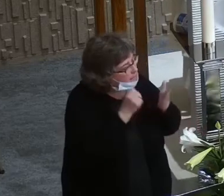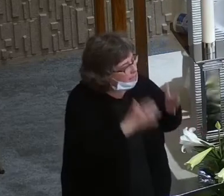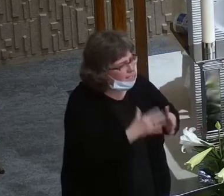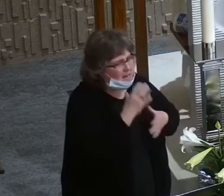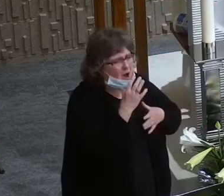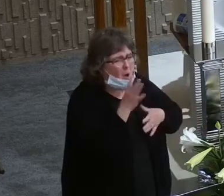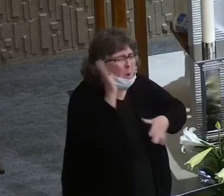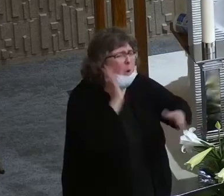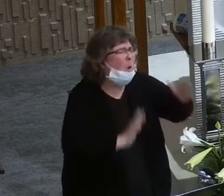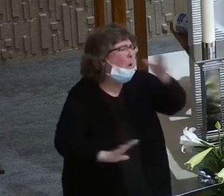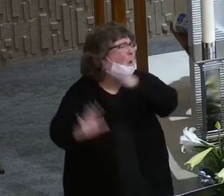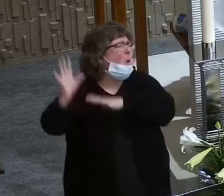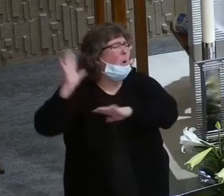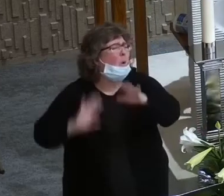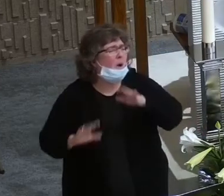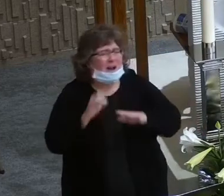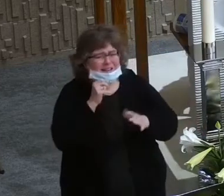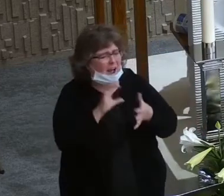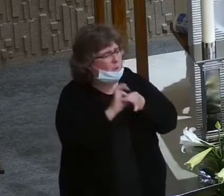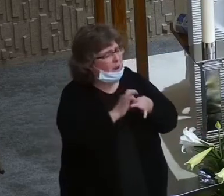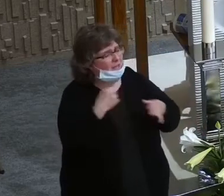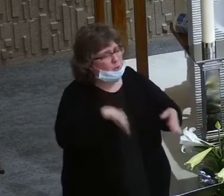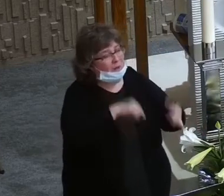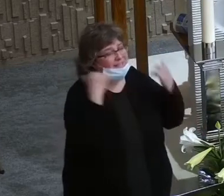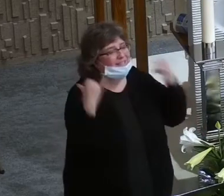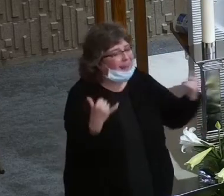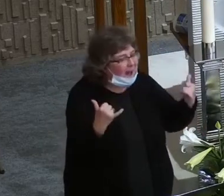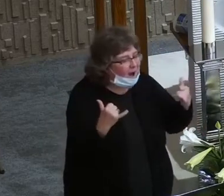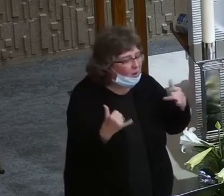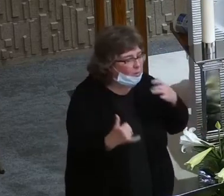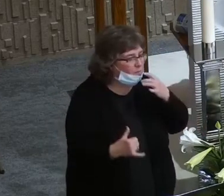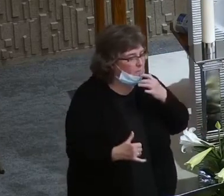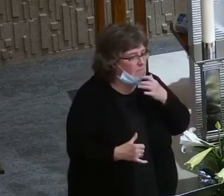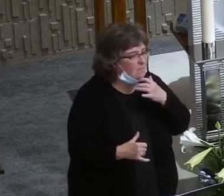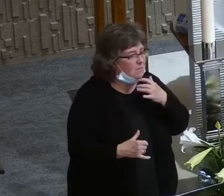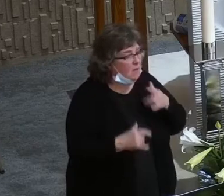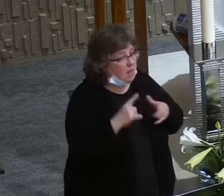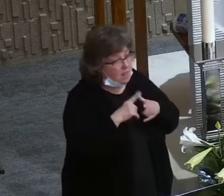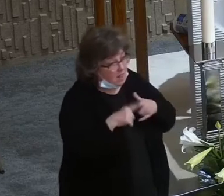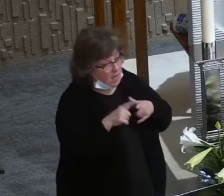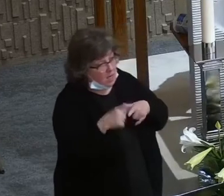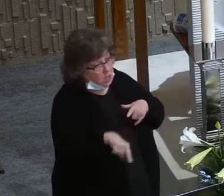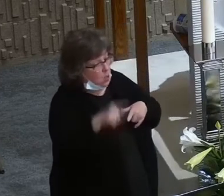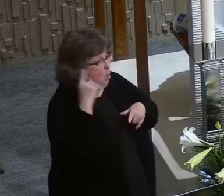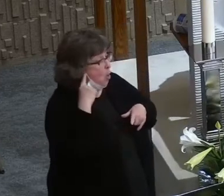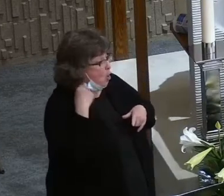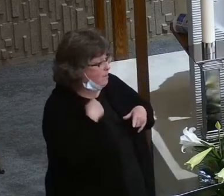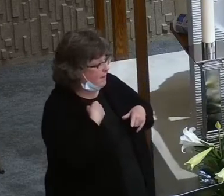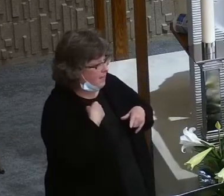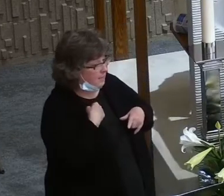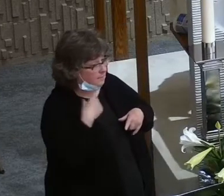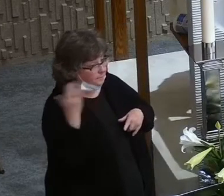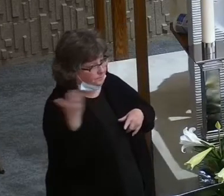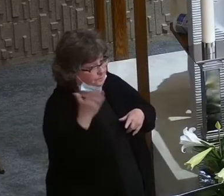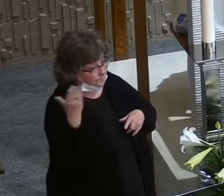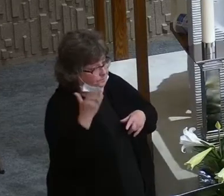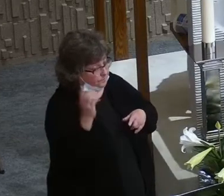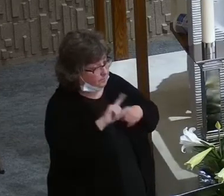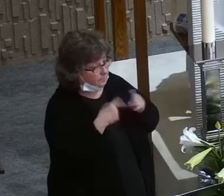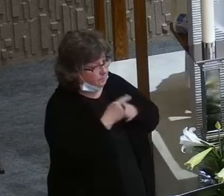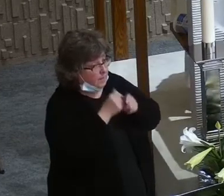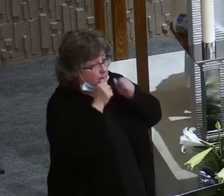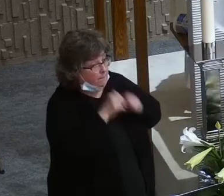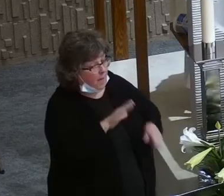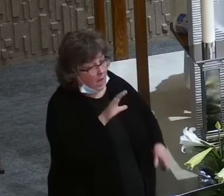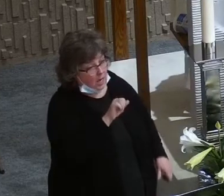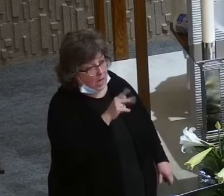they're hundreds of years ago. Well, that doesn't relate to us now. And a number of you have heard me speak about